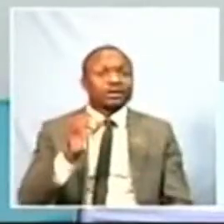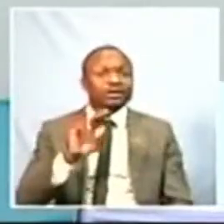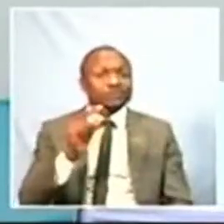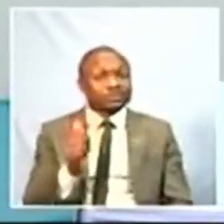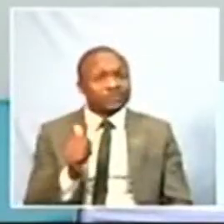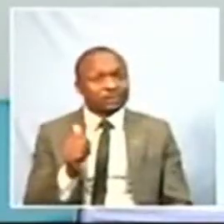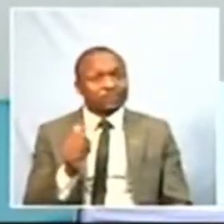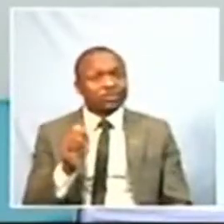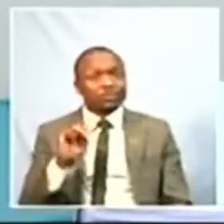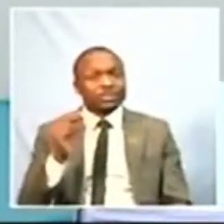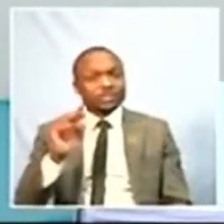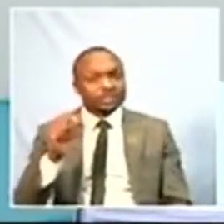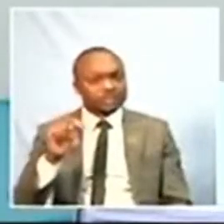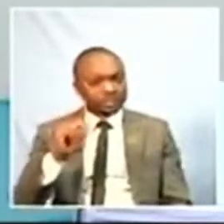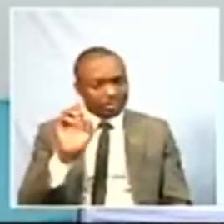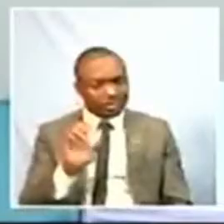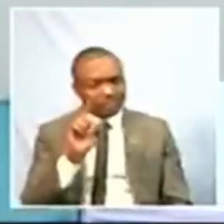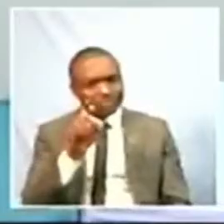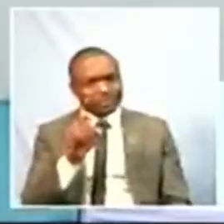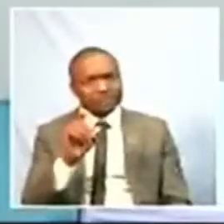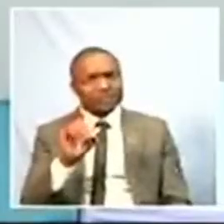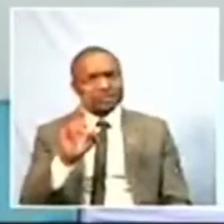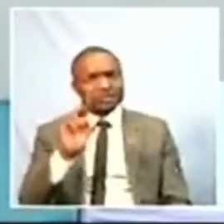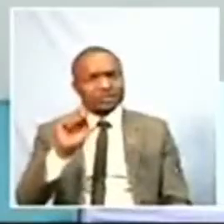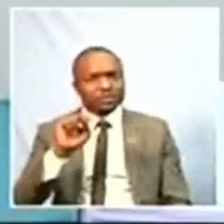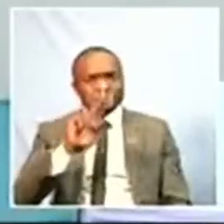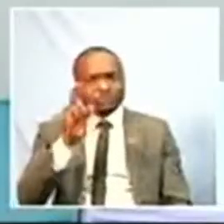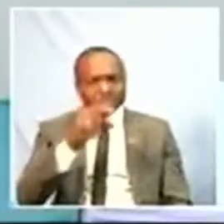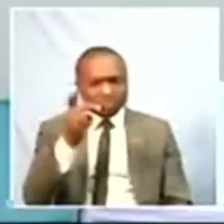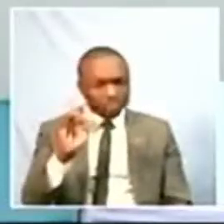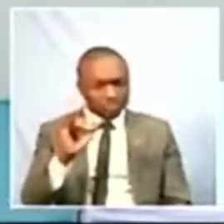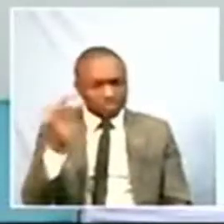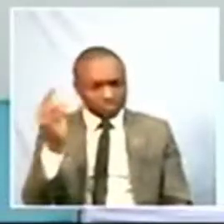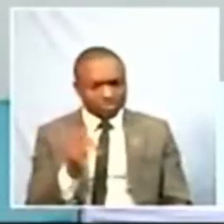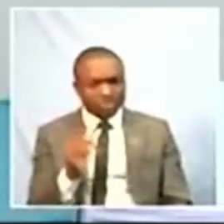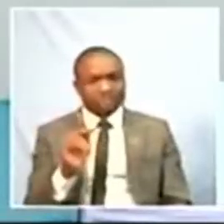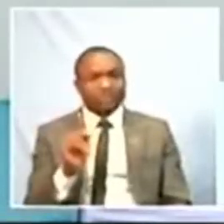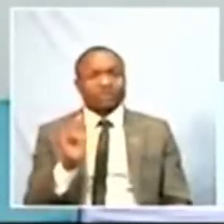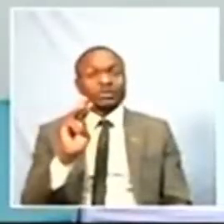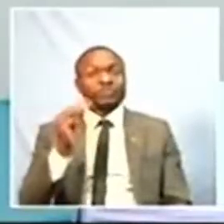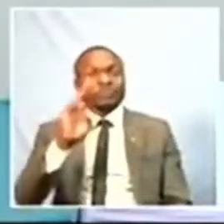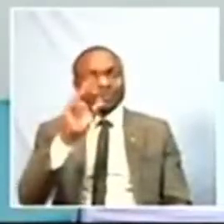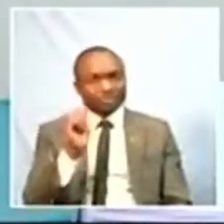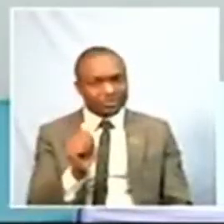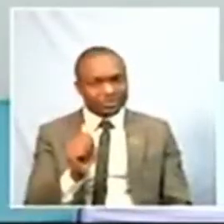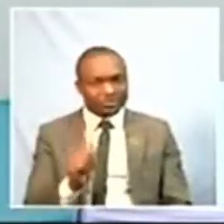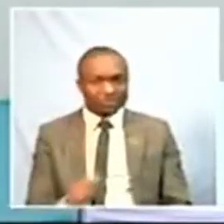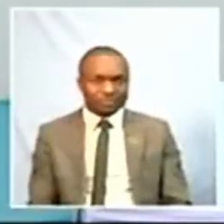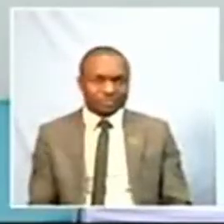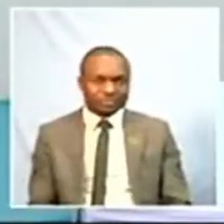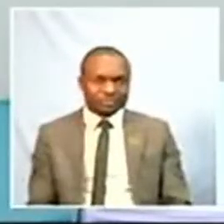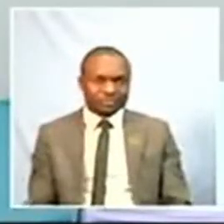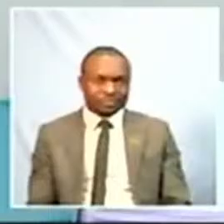there to Munyeki. That is Dundumwezi. You come down, you come to Kavimba. You